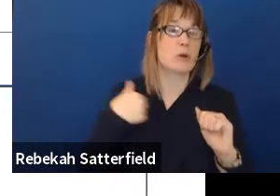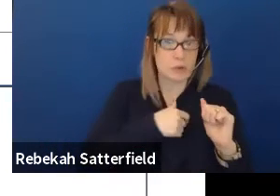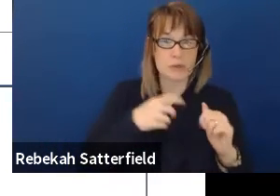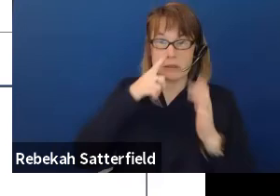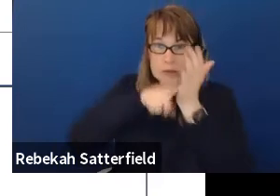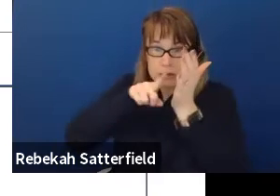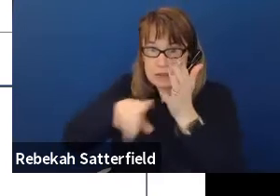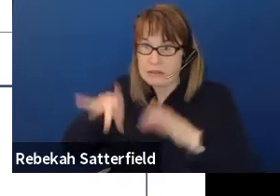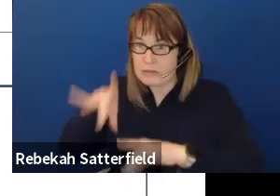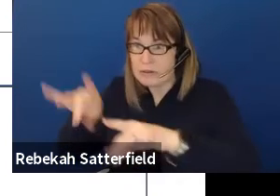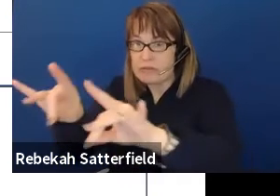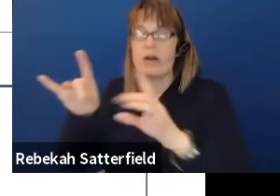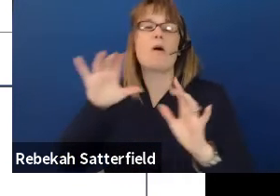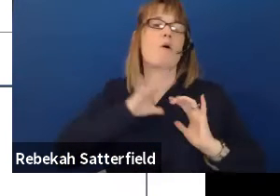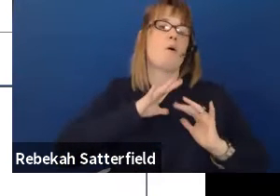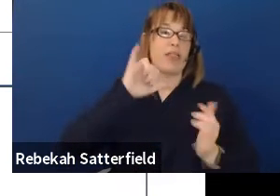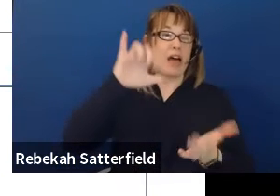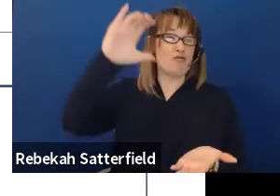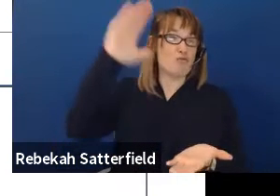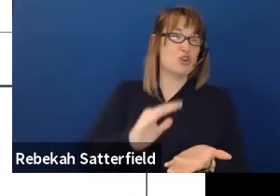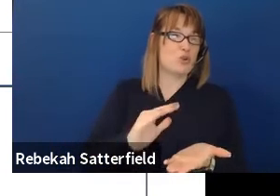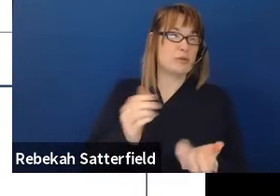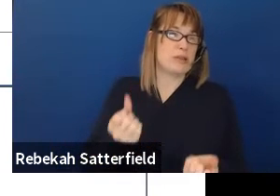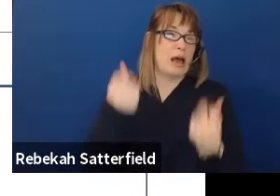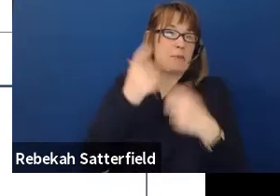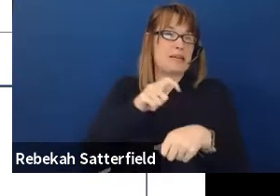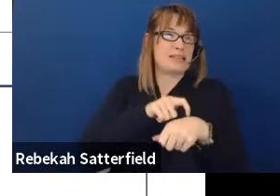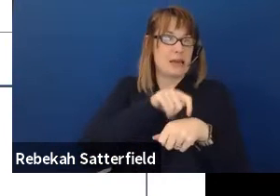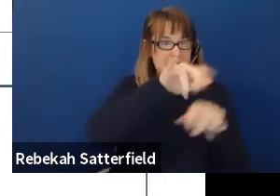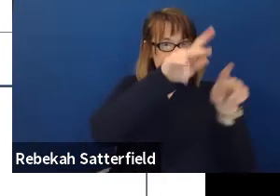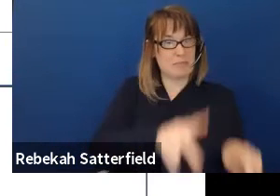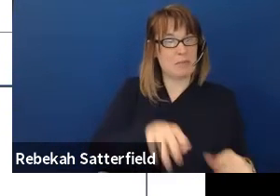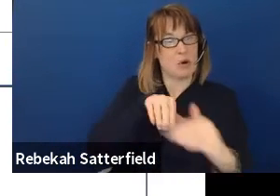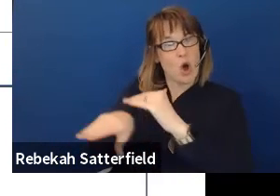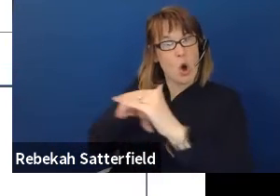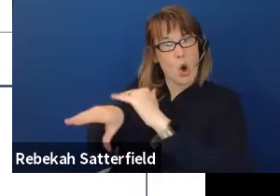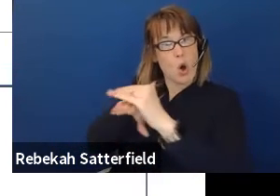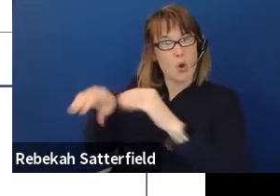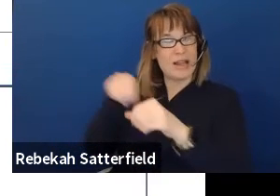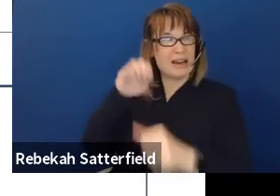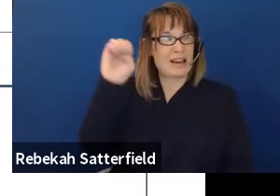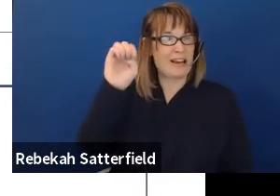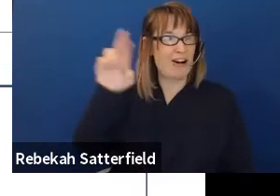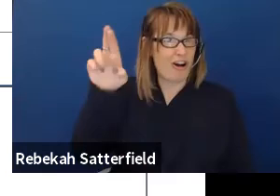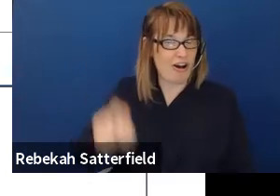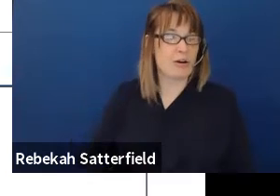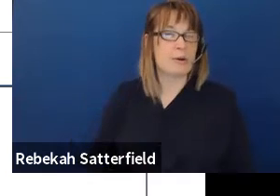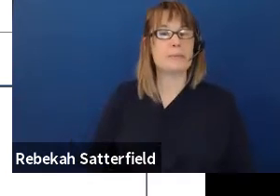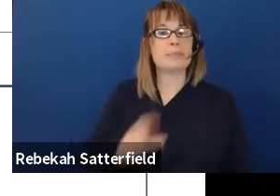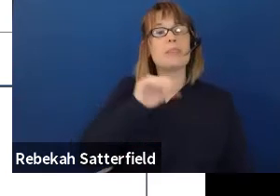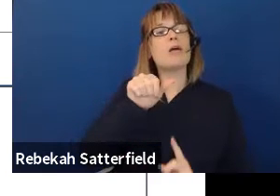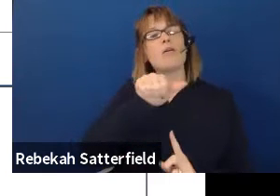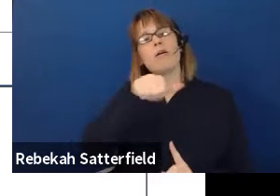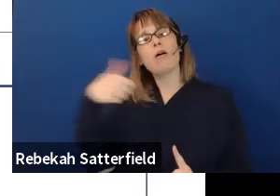has drastically reduced ER visits and rehospitalizations. And then really the other key takeaway on